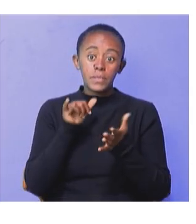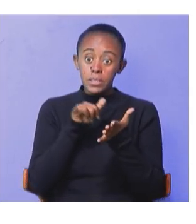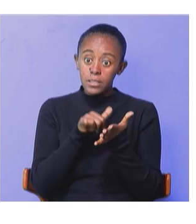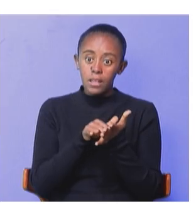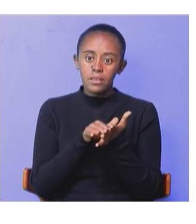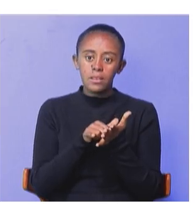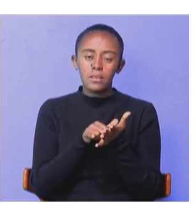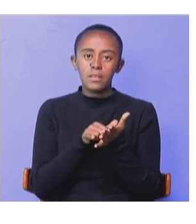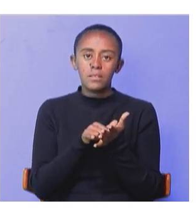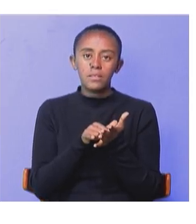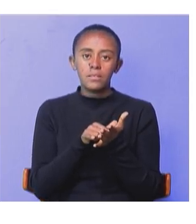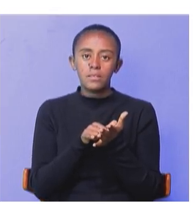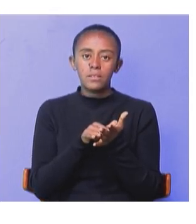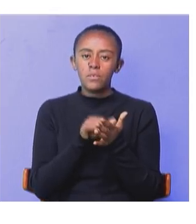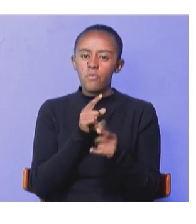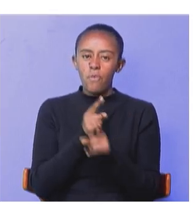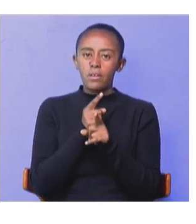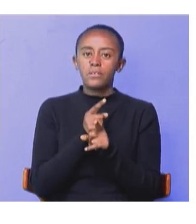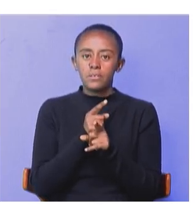that's right.